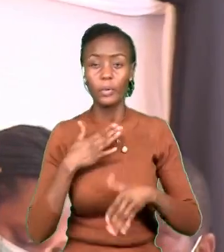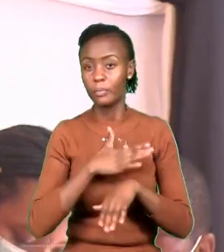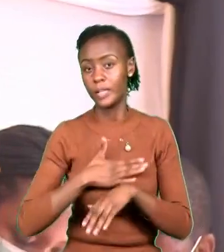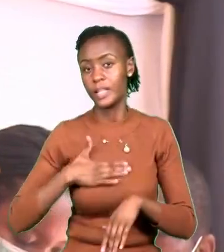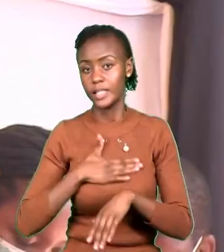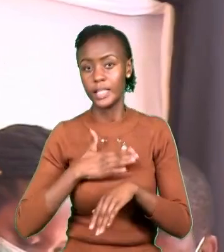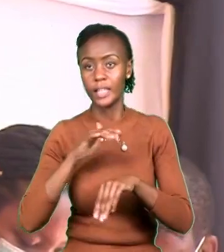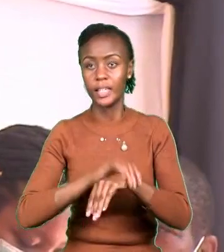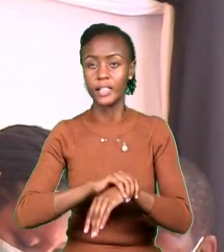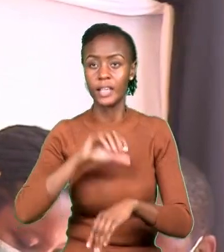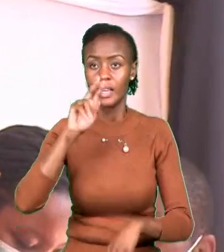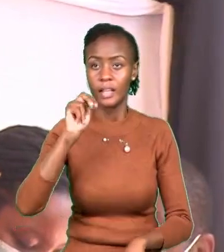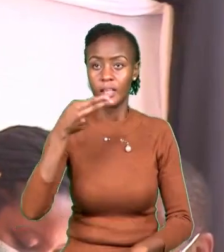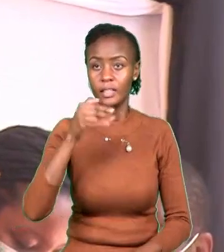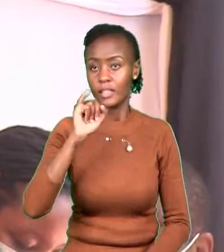sababu kama